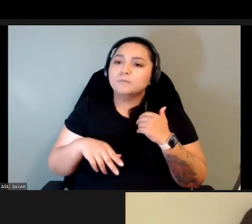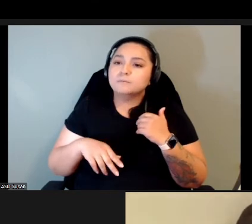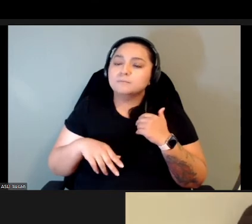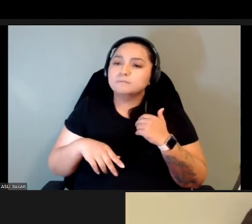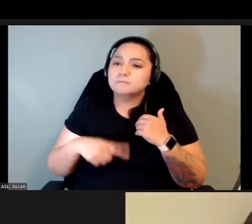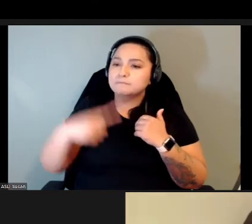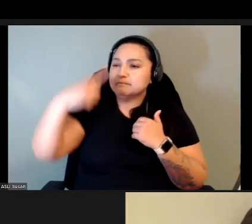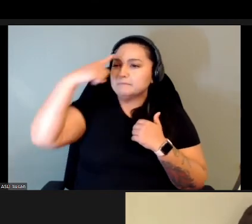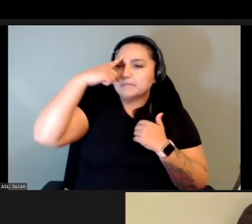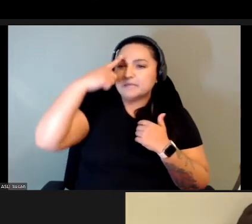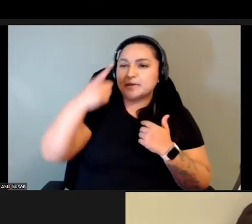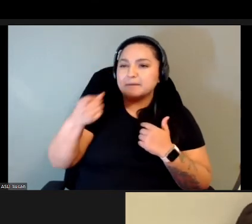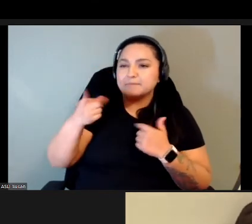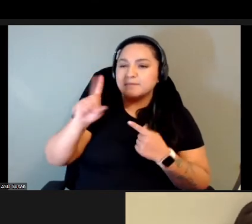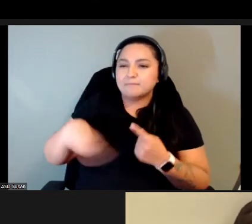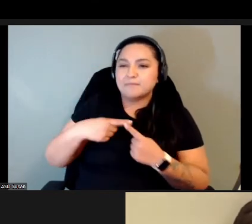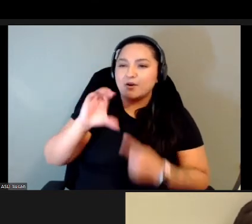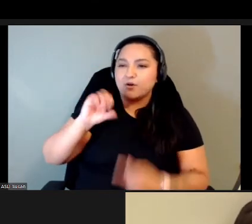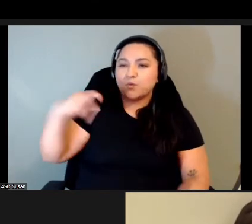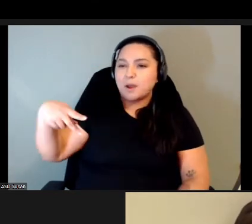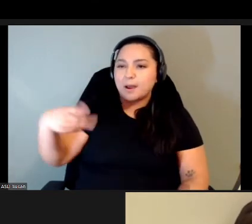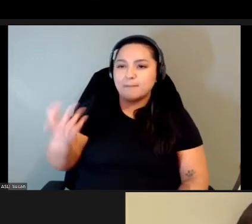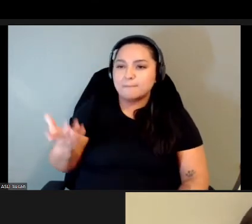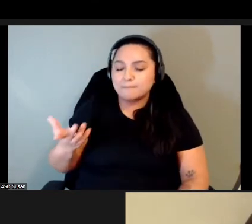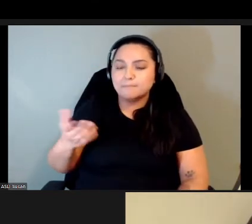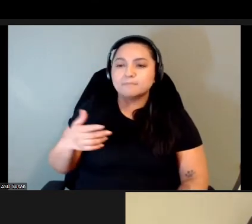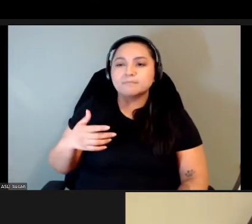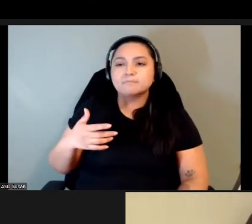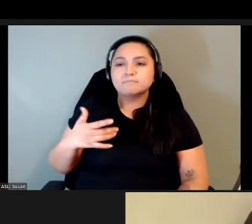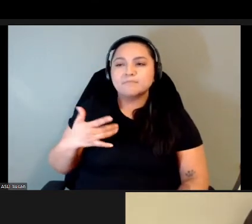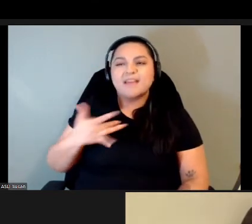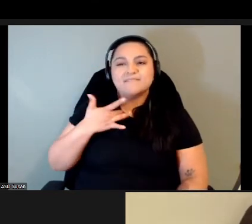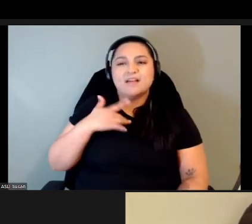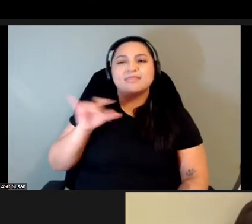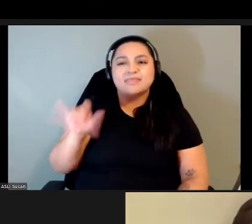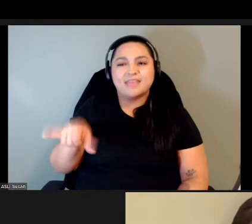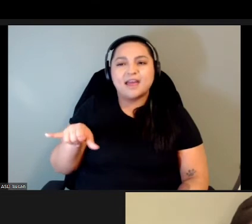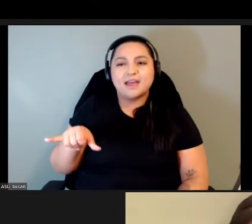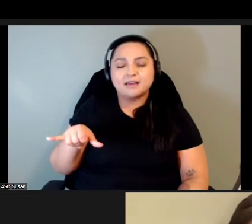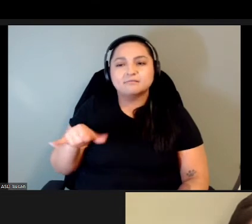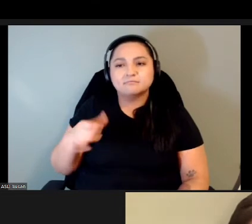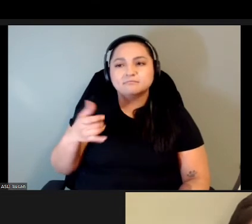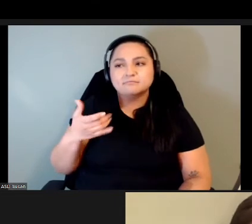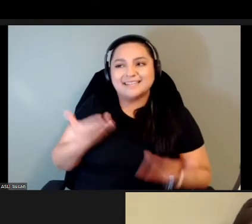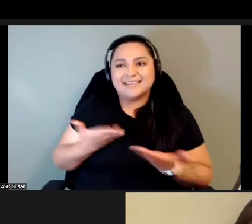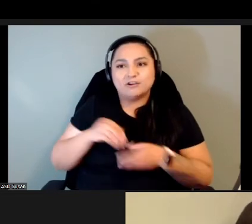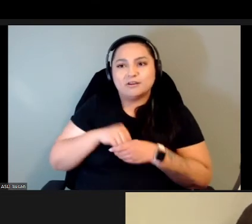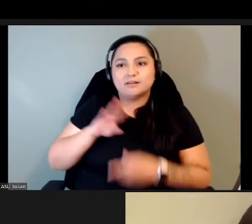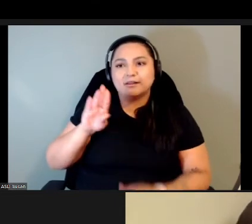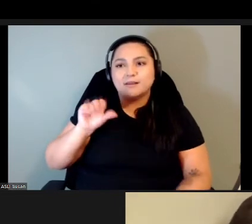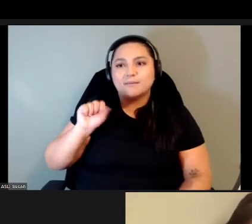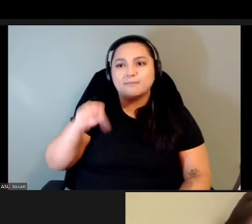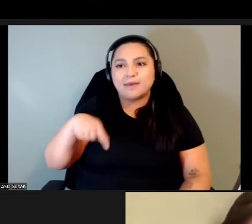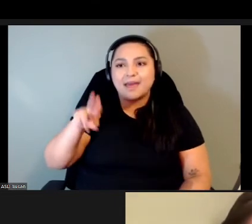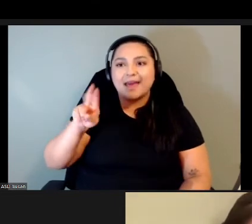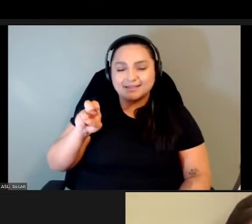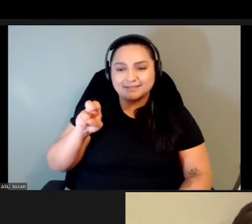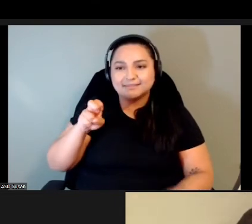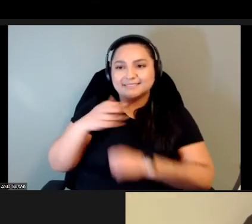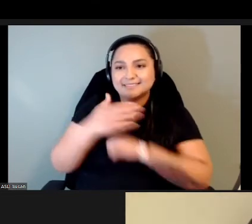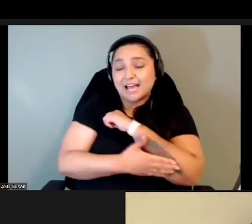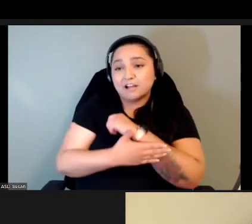cooperativism, and I have felt that in Basque Country. So I imagine that outside it will be the